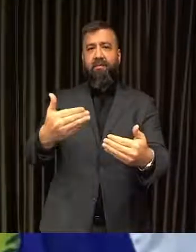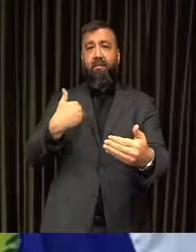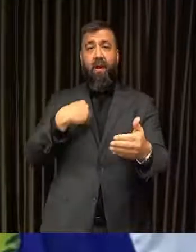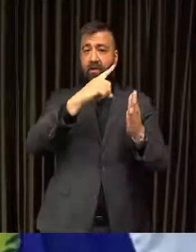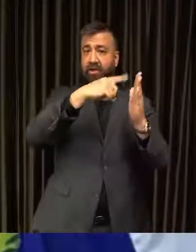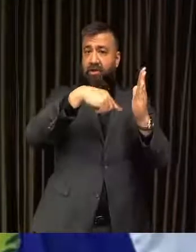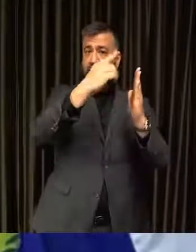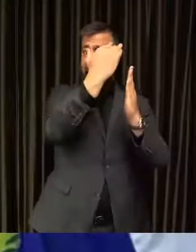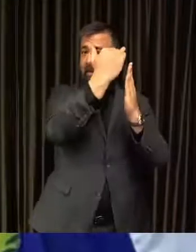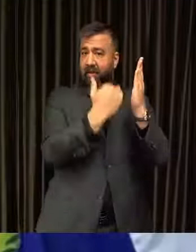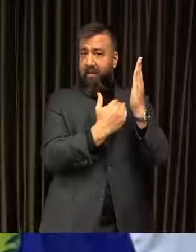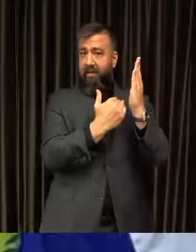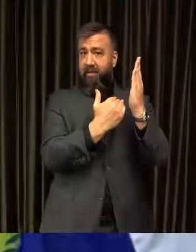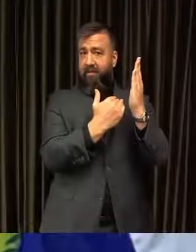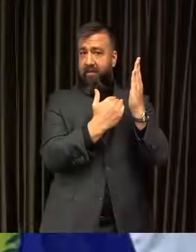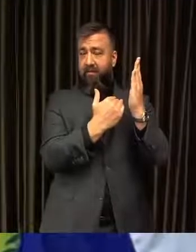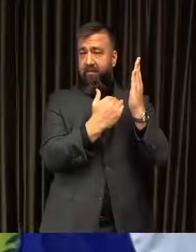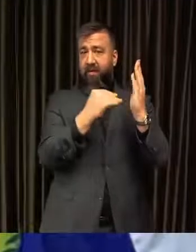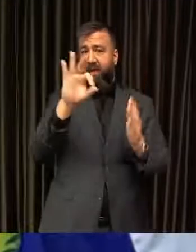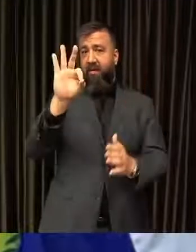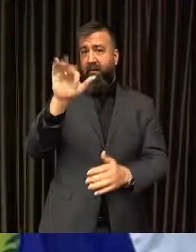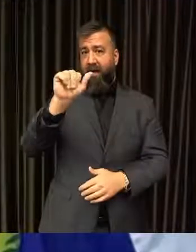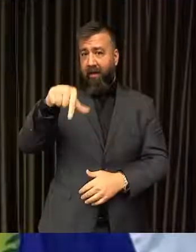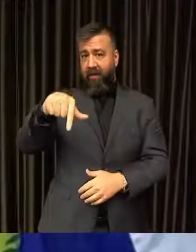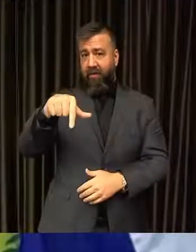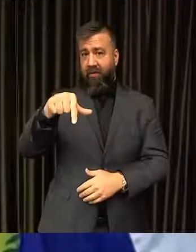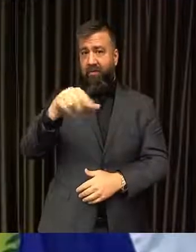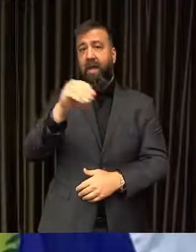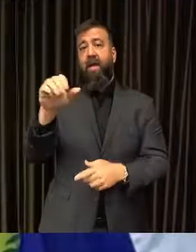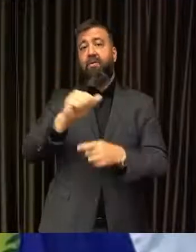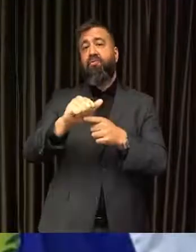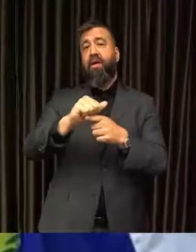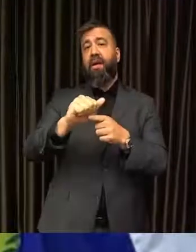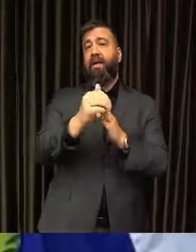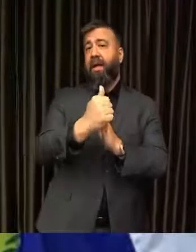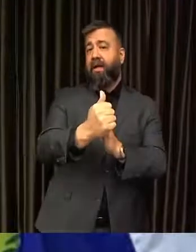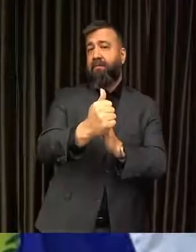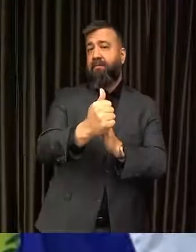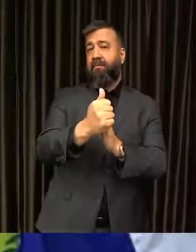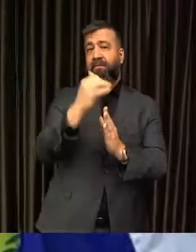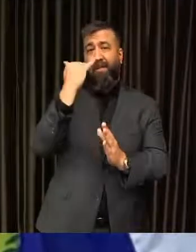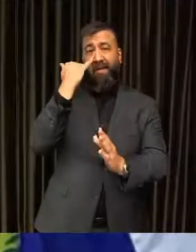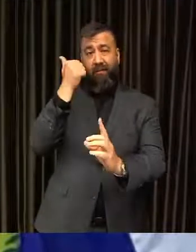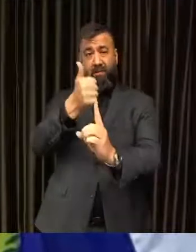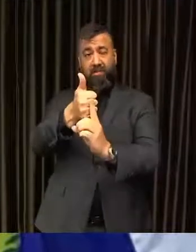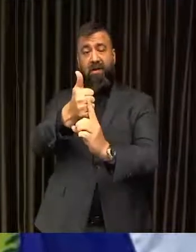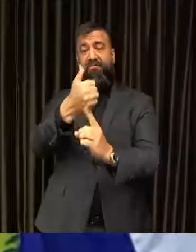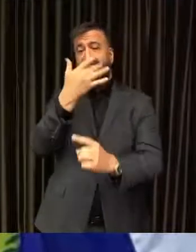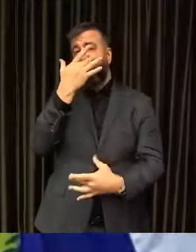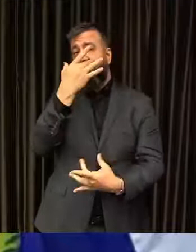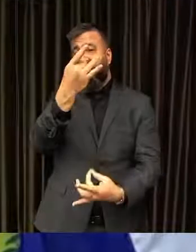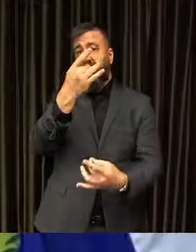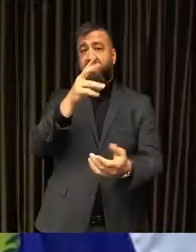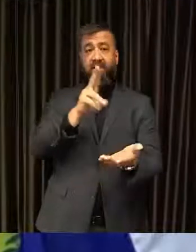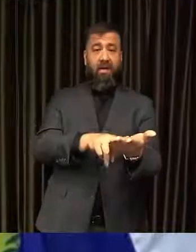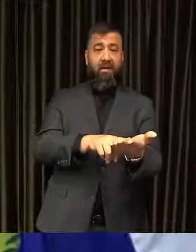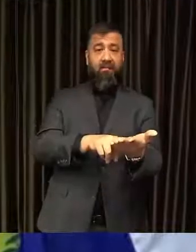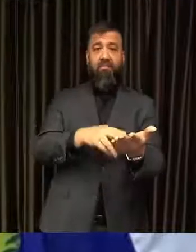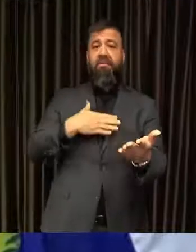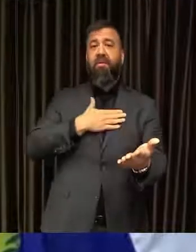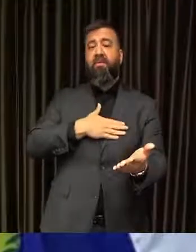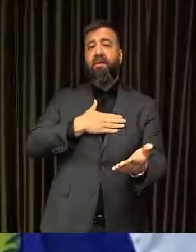checklist, and the provider enrollment training guide. If you are interested in signing up to become a local vaccinator, please visit